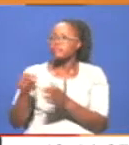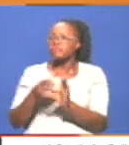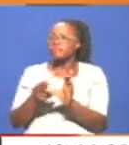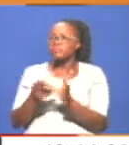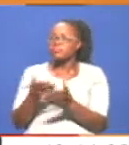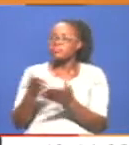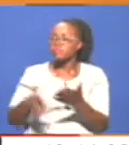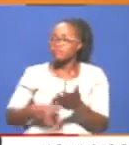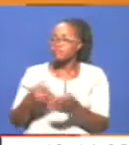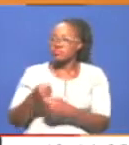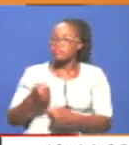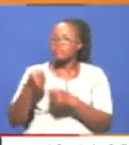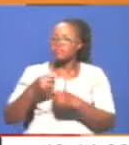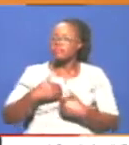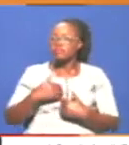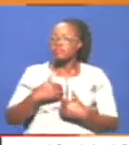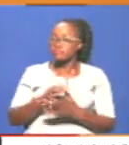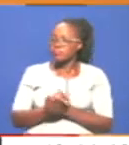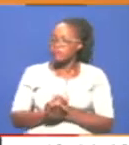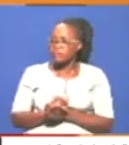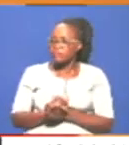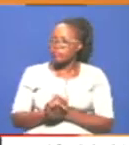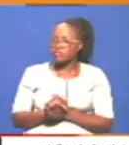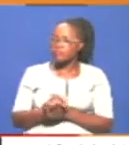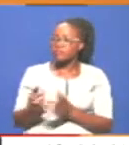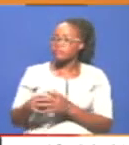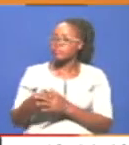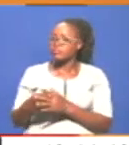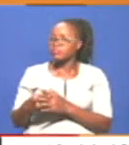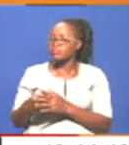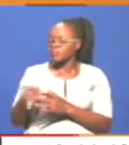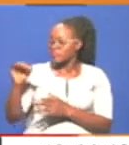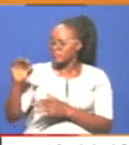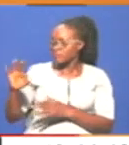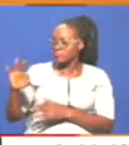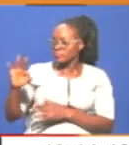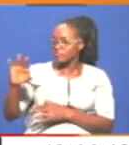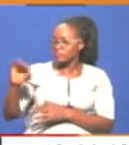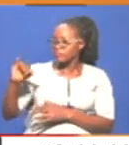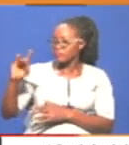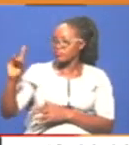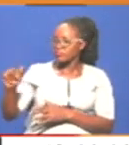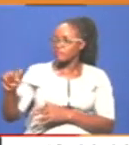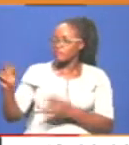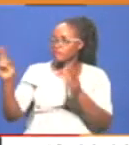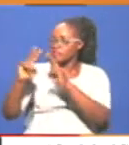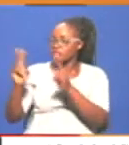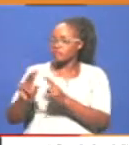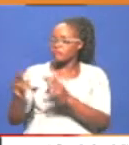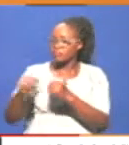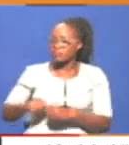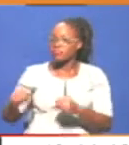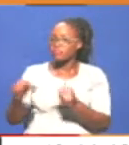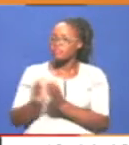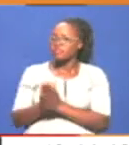strong enough. So you've got the women's part, so you start with the candidate master, the feeder master, the international master, and the